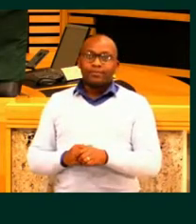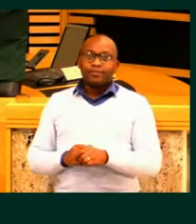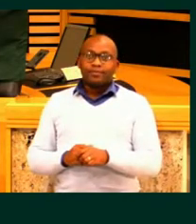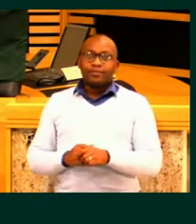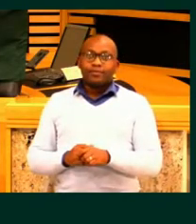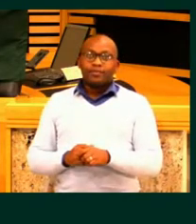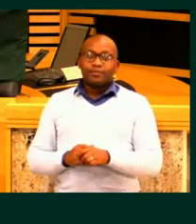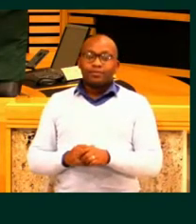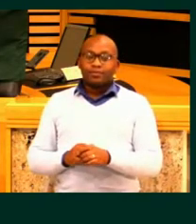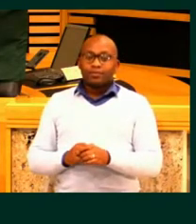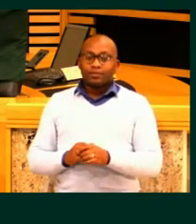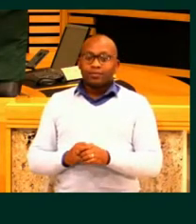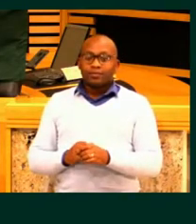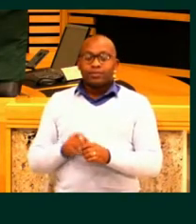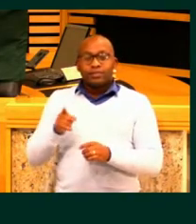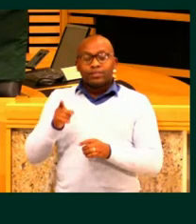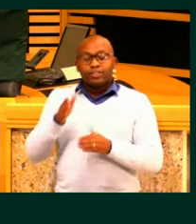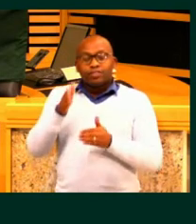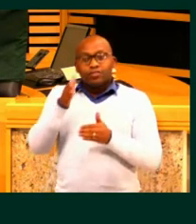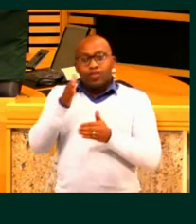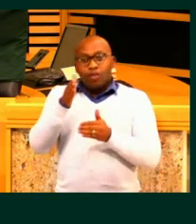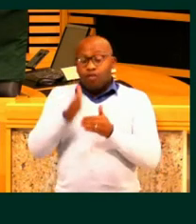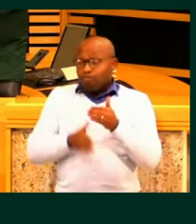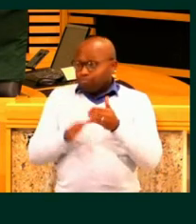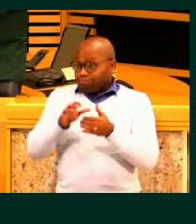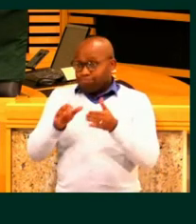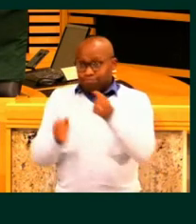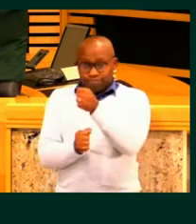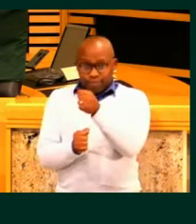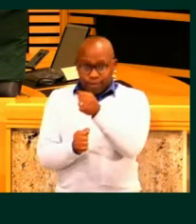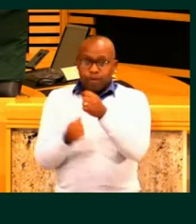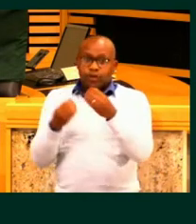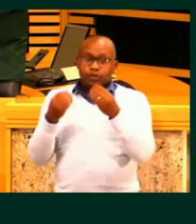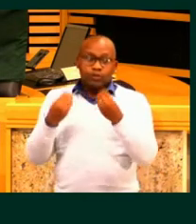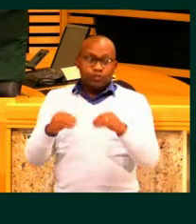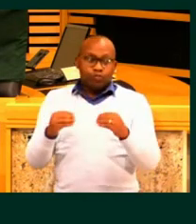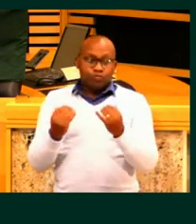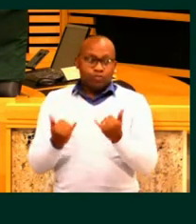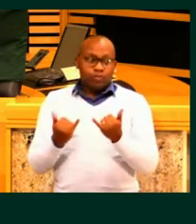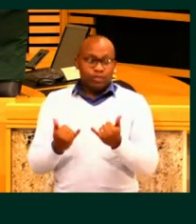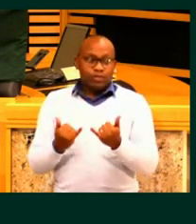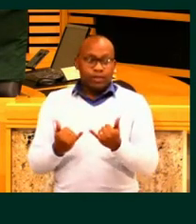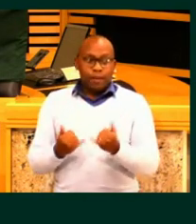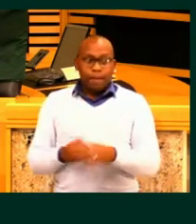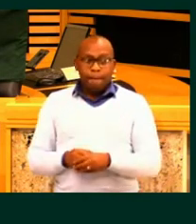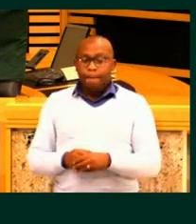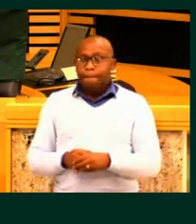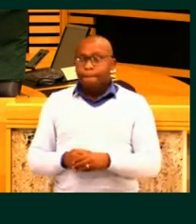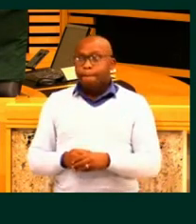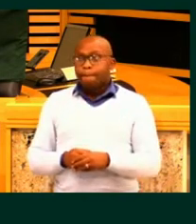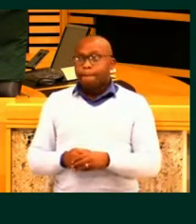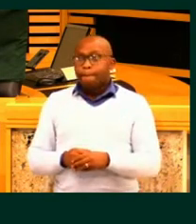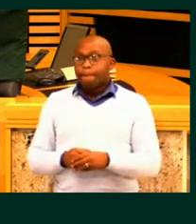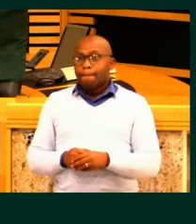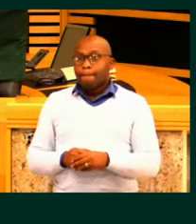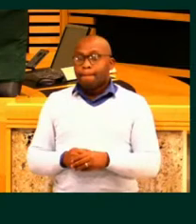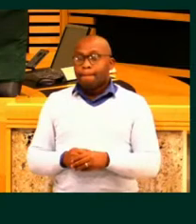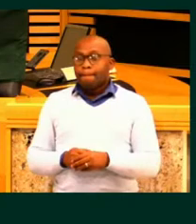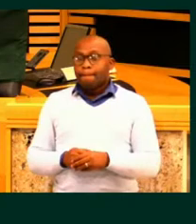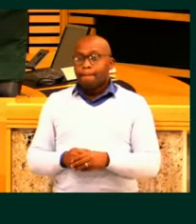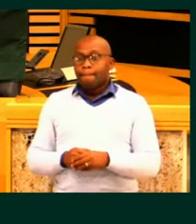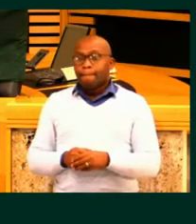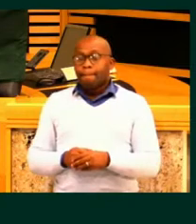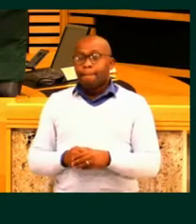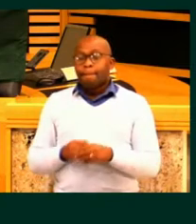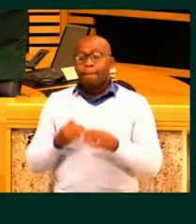objections that concludes uh the business for the day the house will